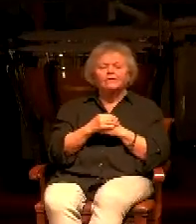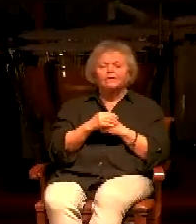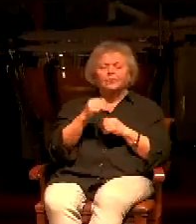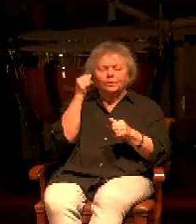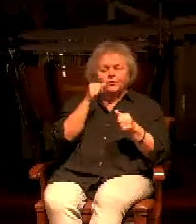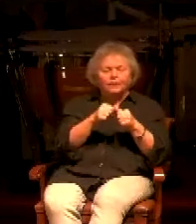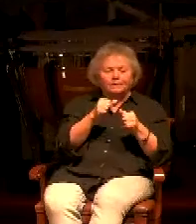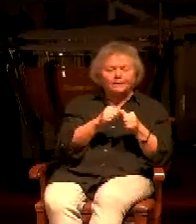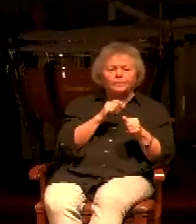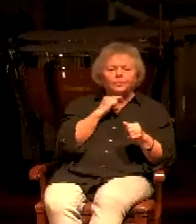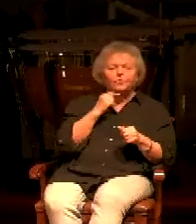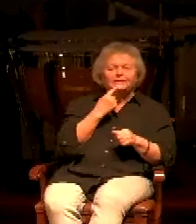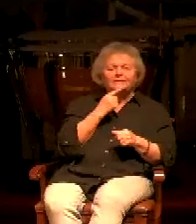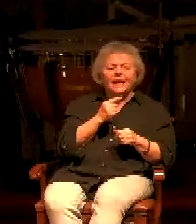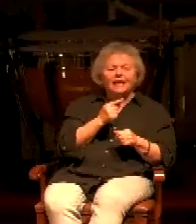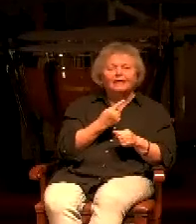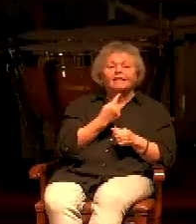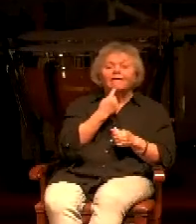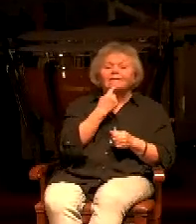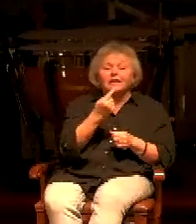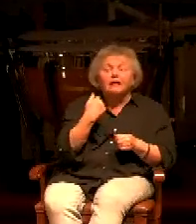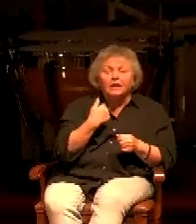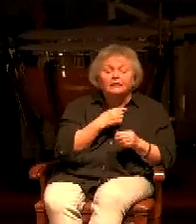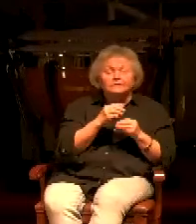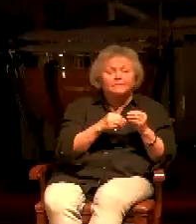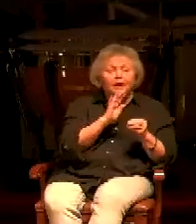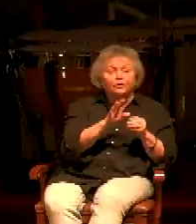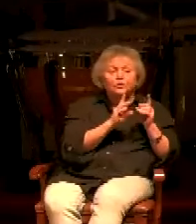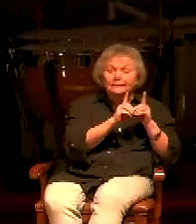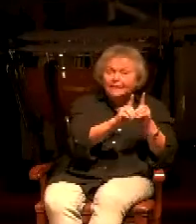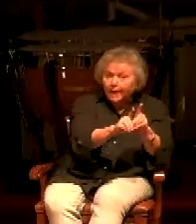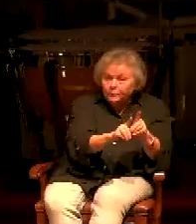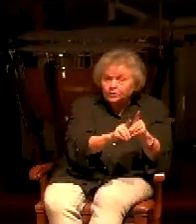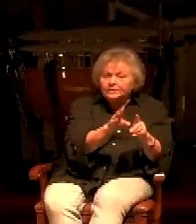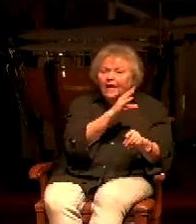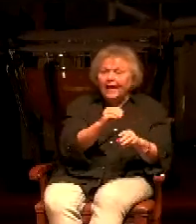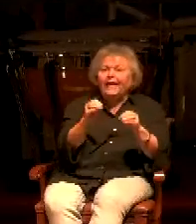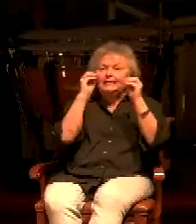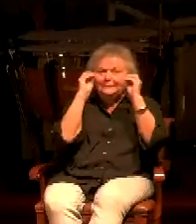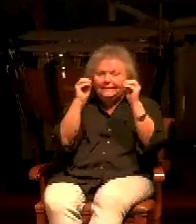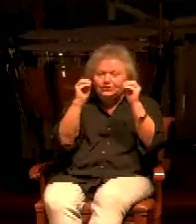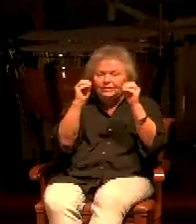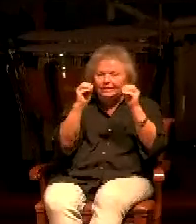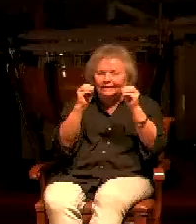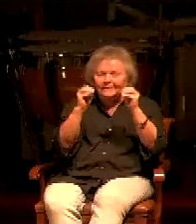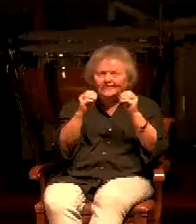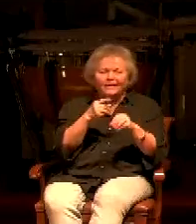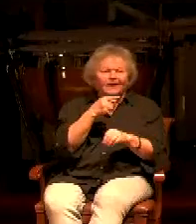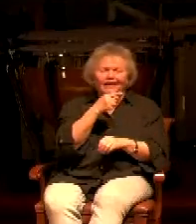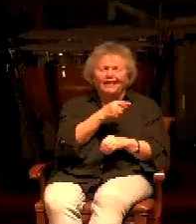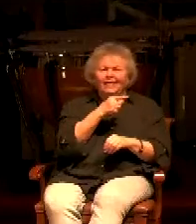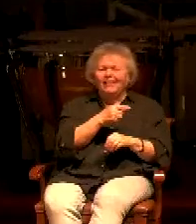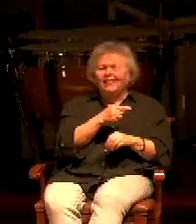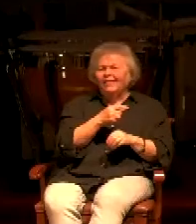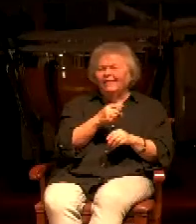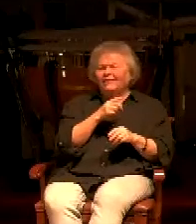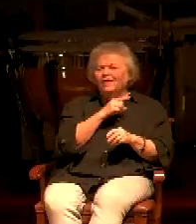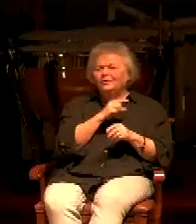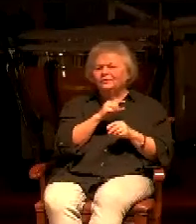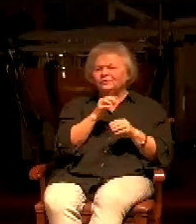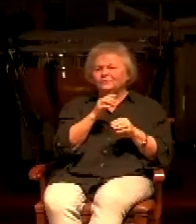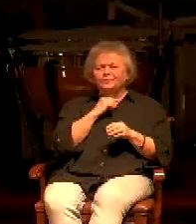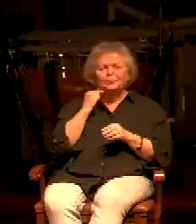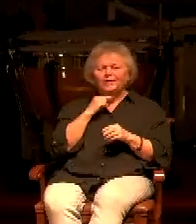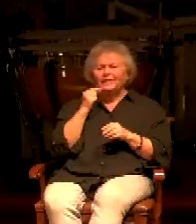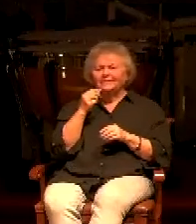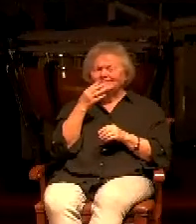teaching." Now, they really don't care about Jesus' teaching. They really don't care what he has to say about doctrine, philosophy, or God, because when they take him to